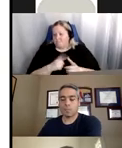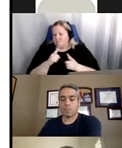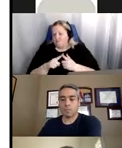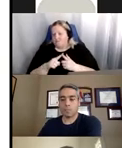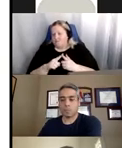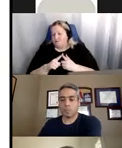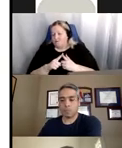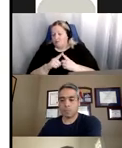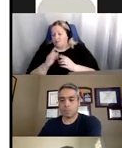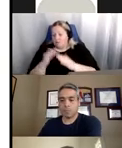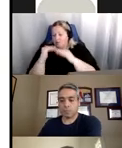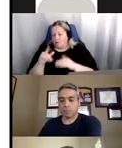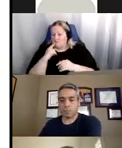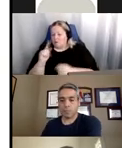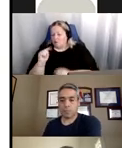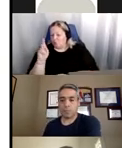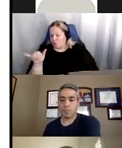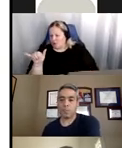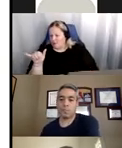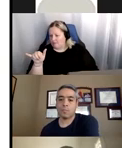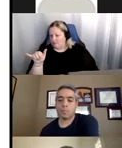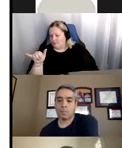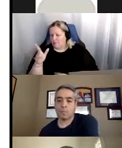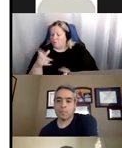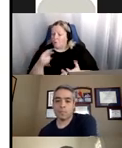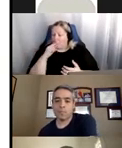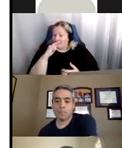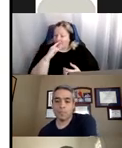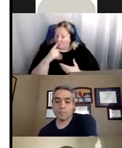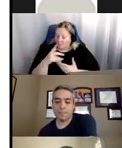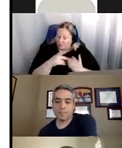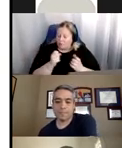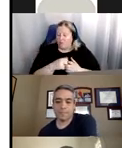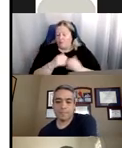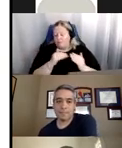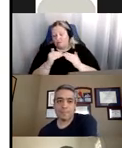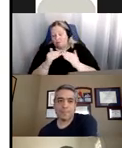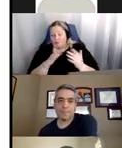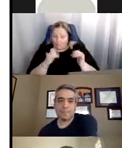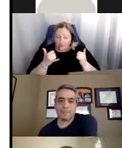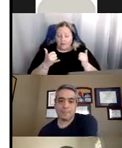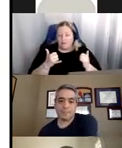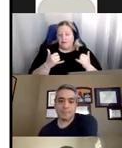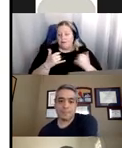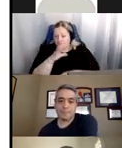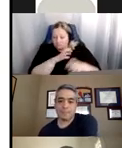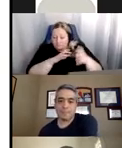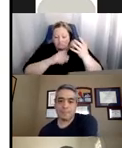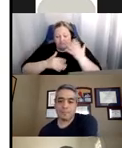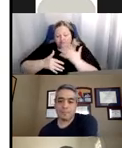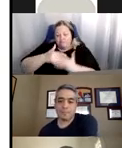we have a toy. And so, of course, we want kids to be able to interact with their peers and play and engage in as